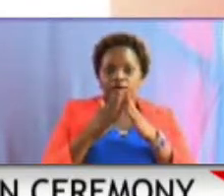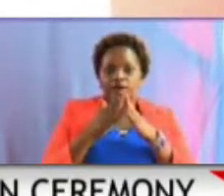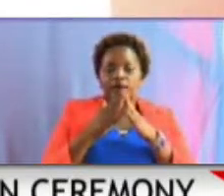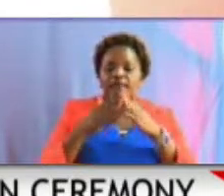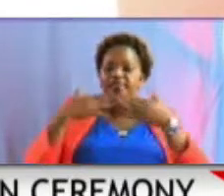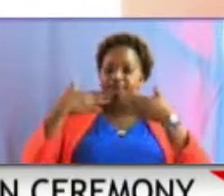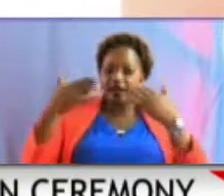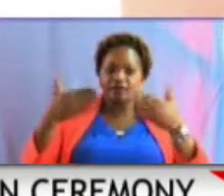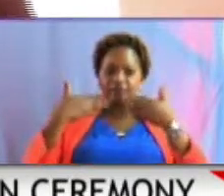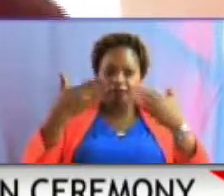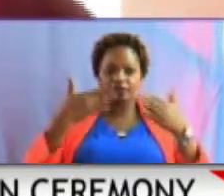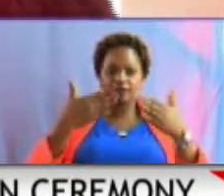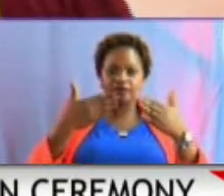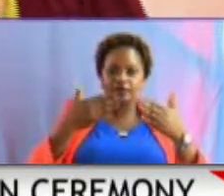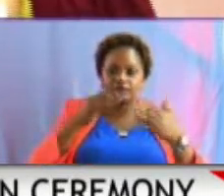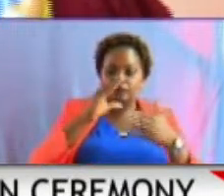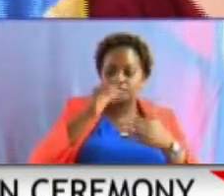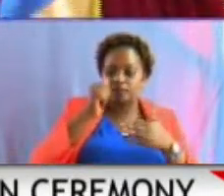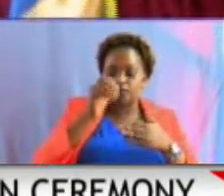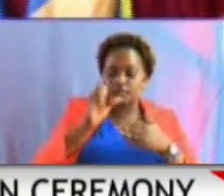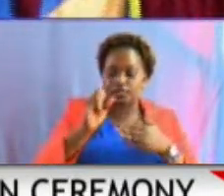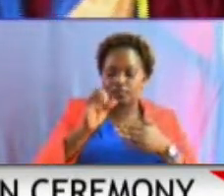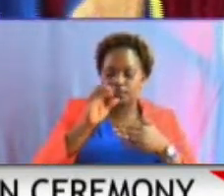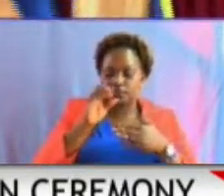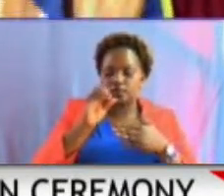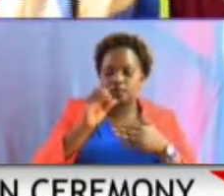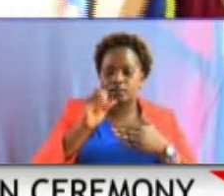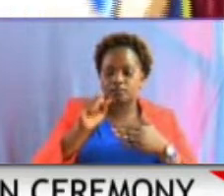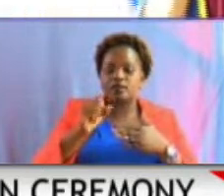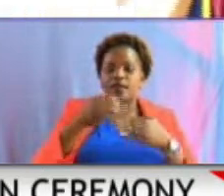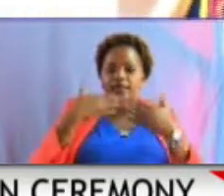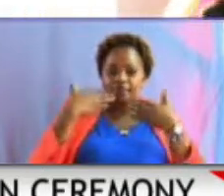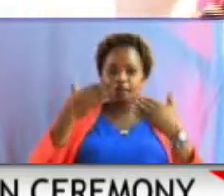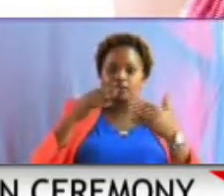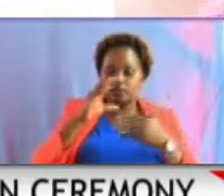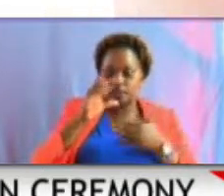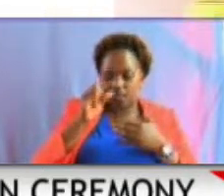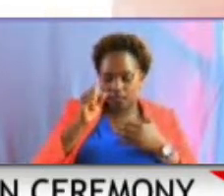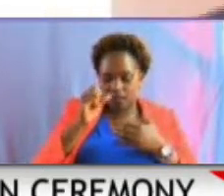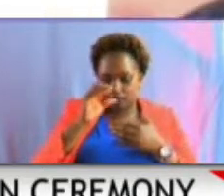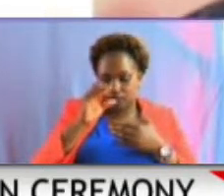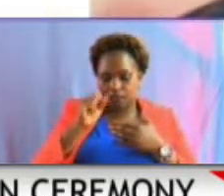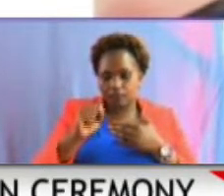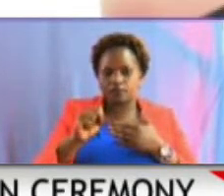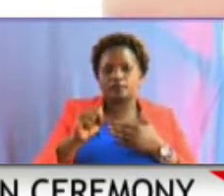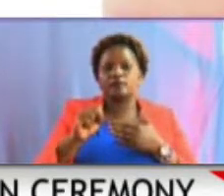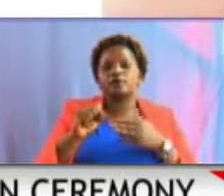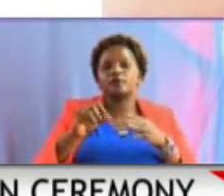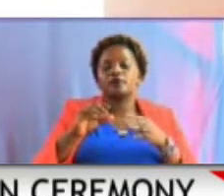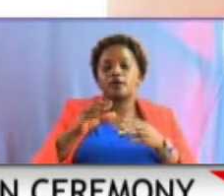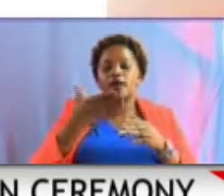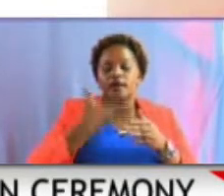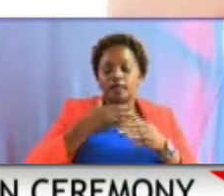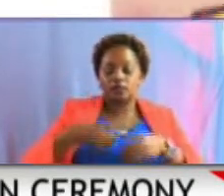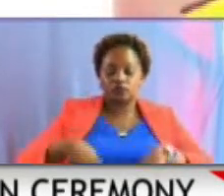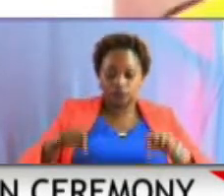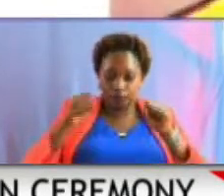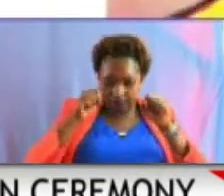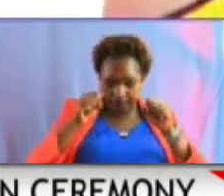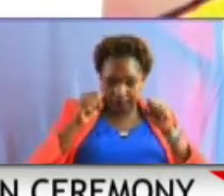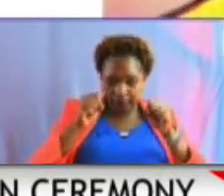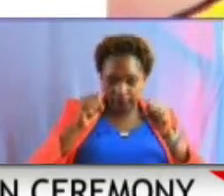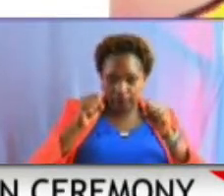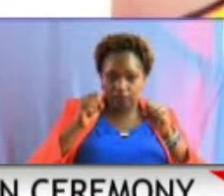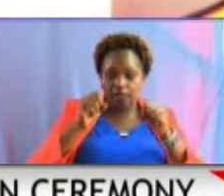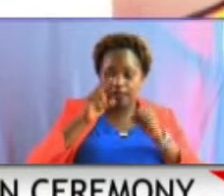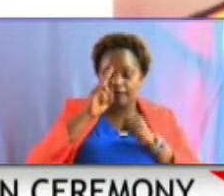thank you. The CAS, who is representing the CS, the Council Chairman, and